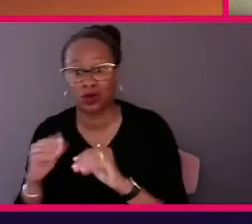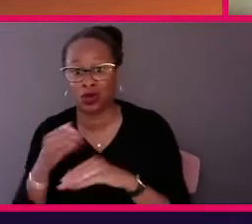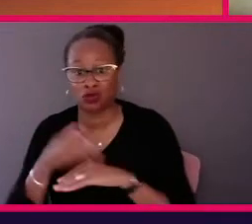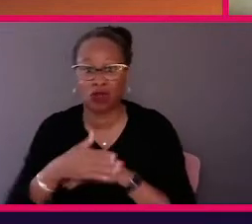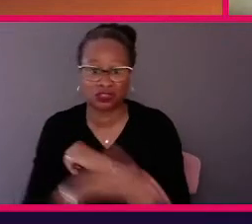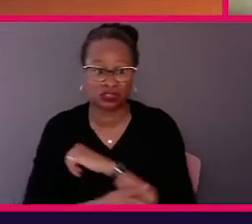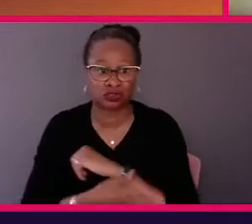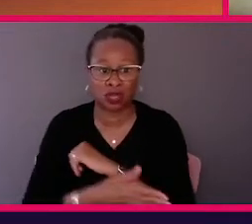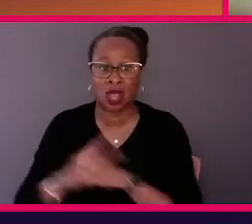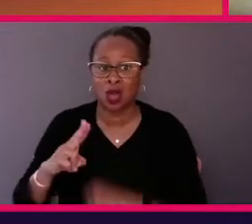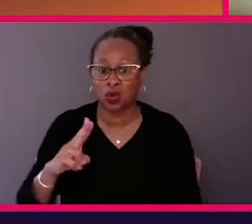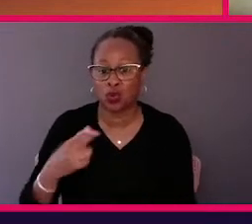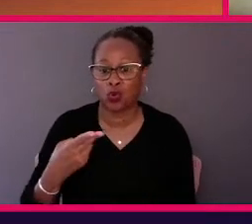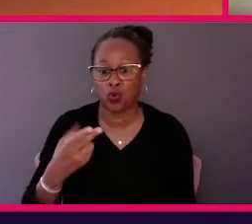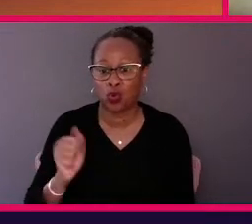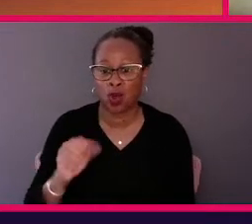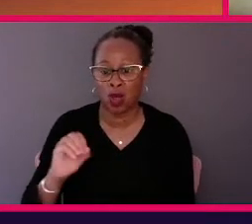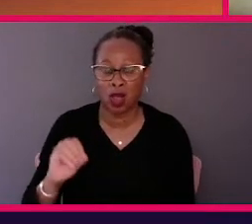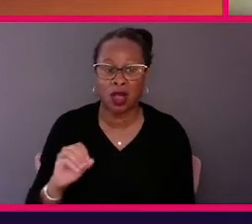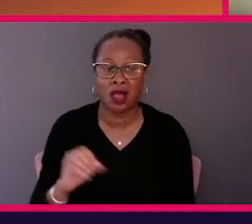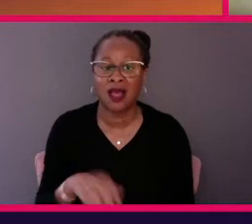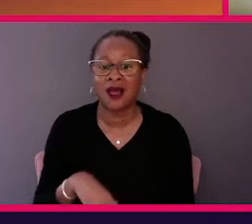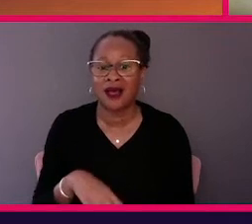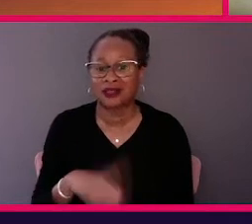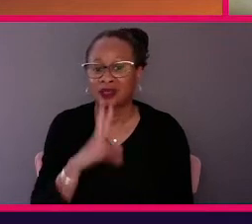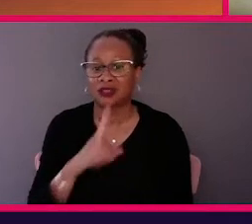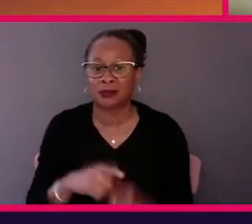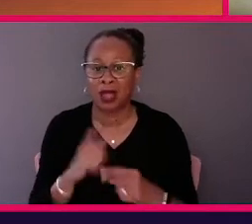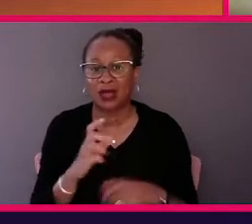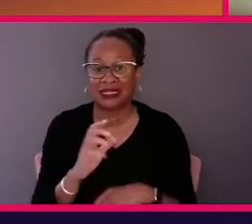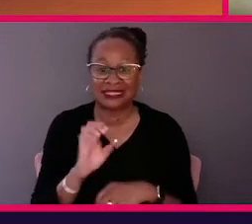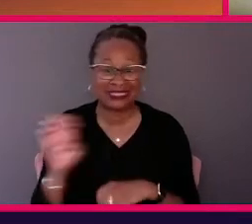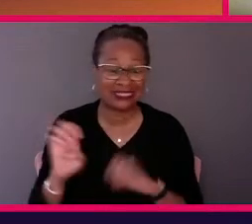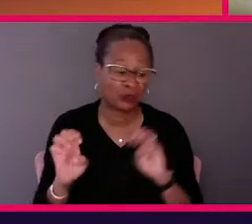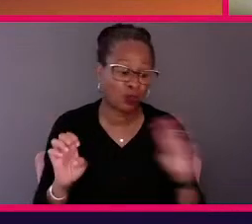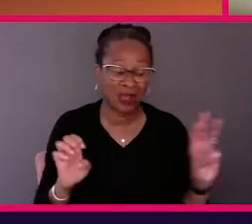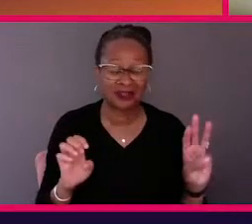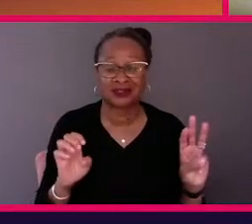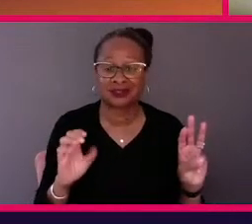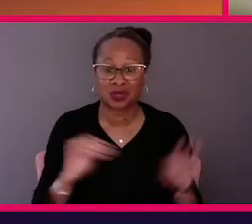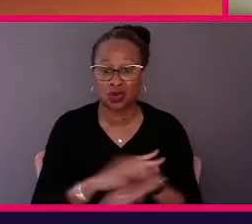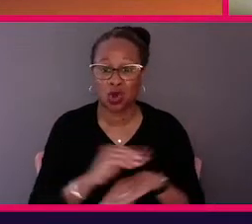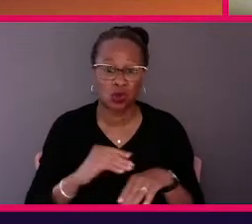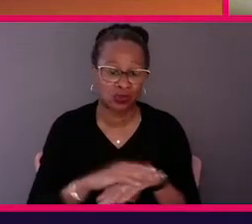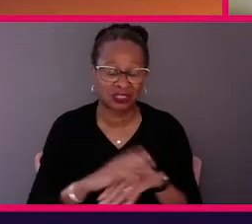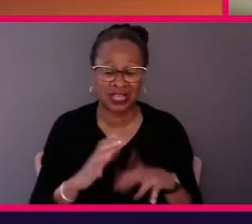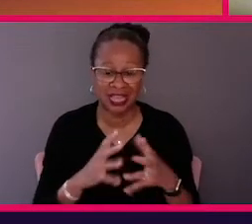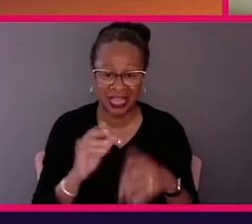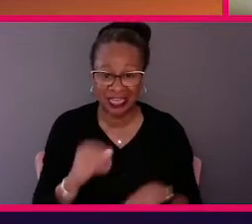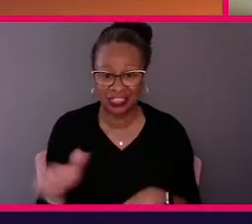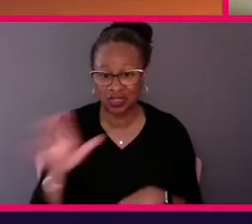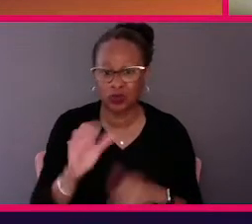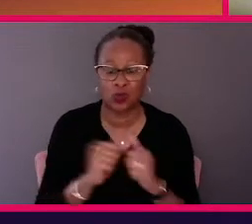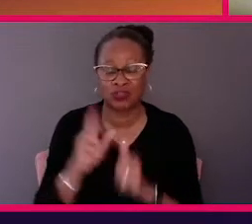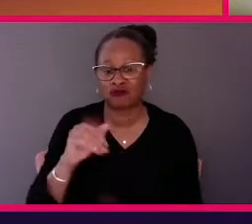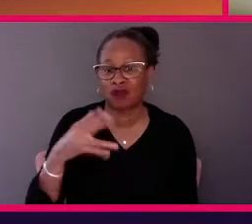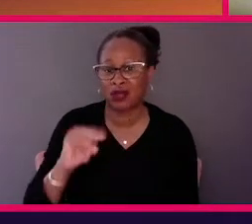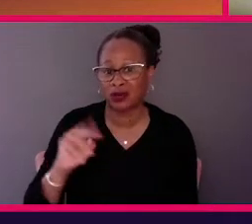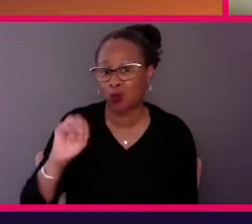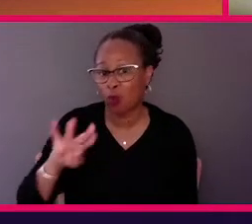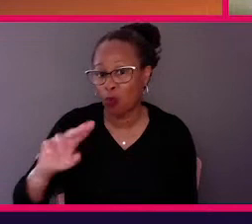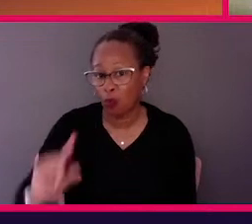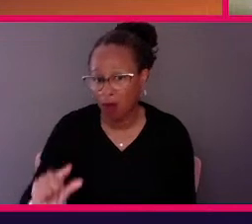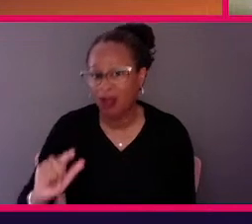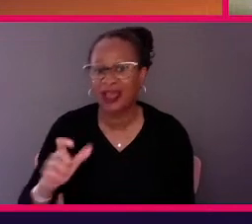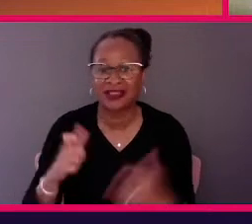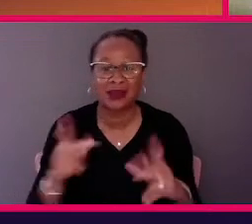a lot about East Coast Asians and West Coast Asians in a lot of the conversations with Ryan Wong and other folks surrounding his book and the stories within it.